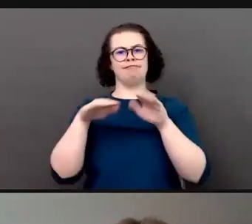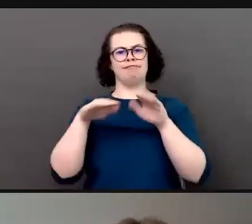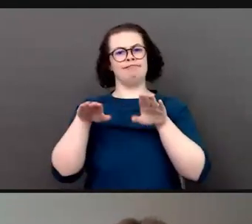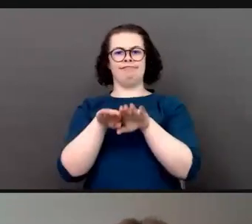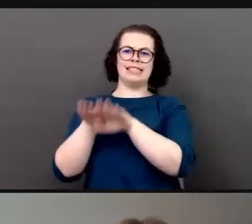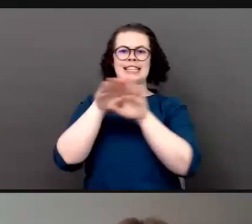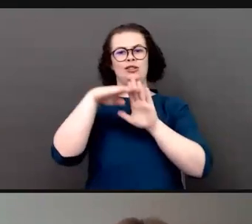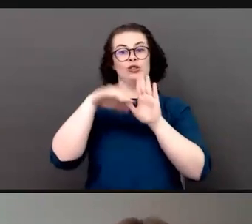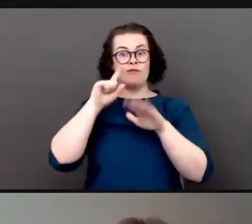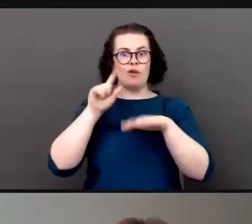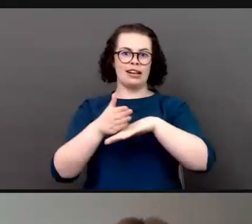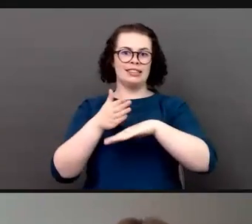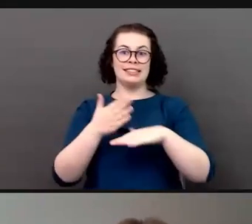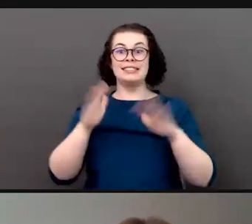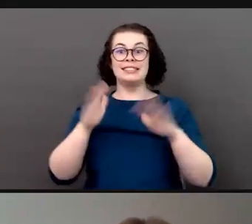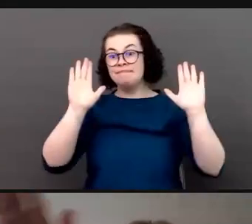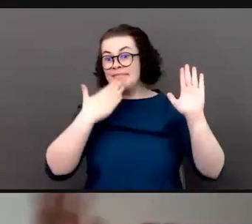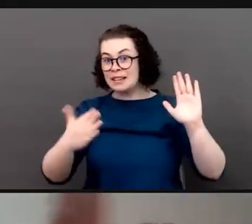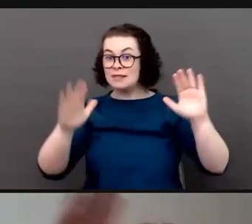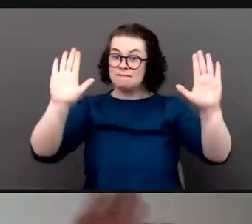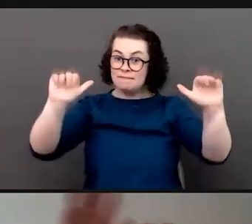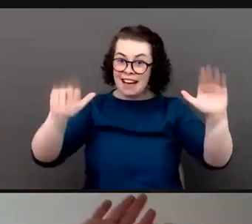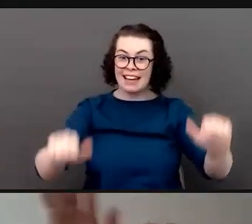accessibility. Bye-bye.